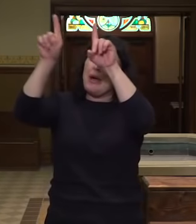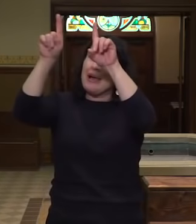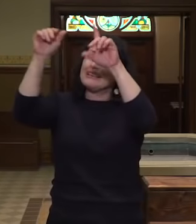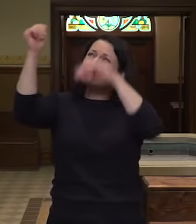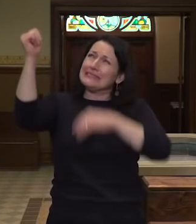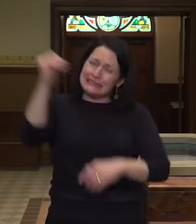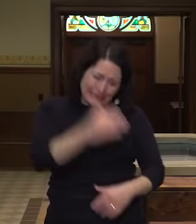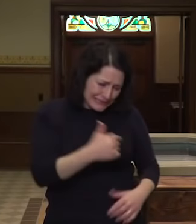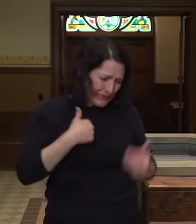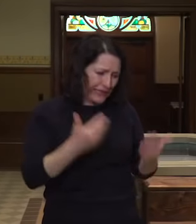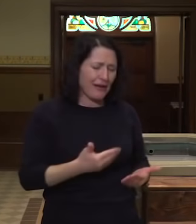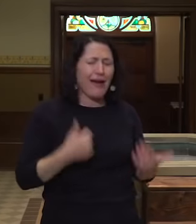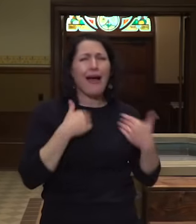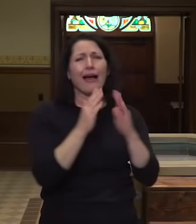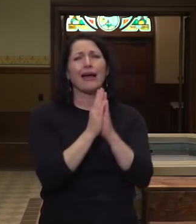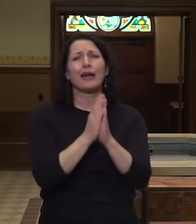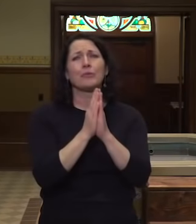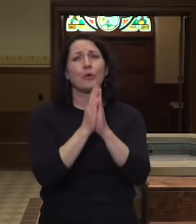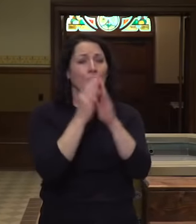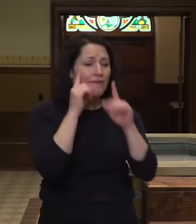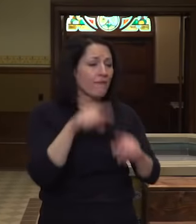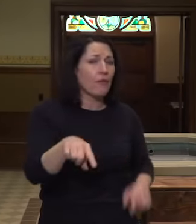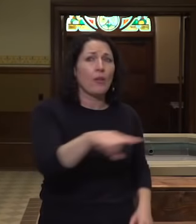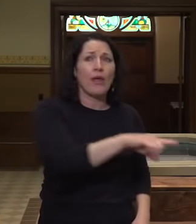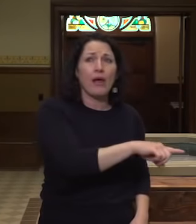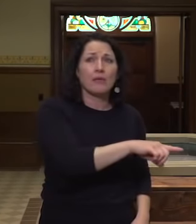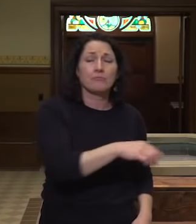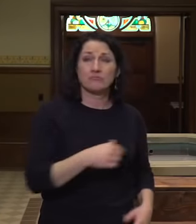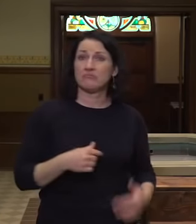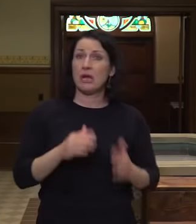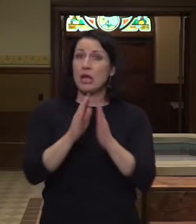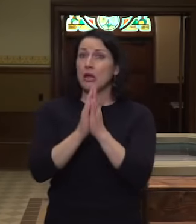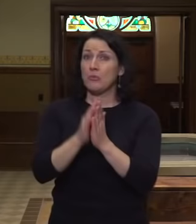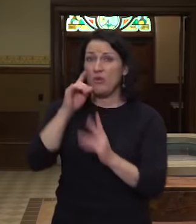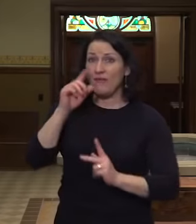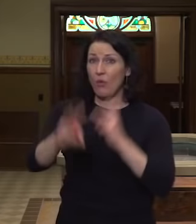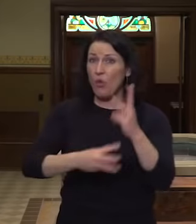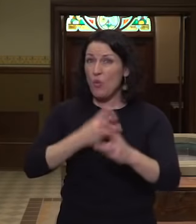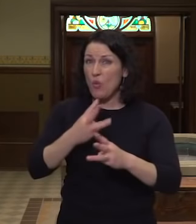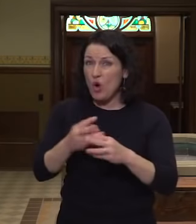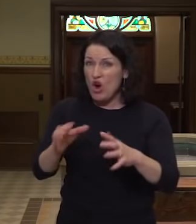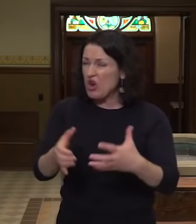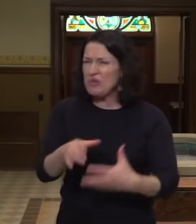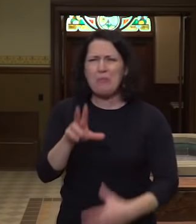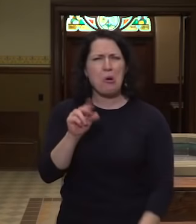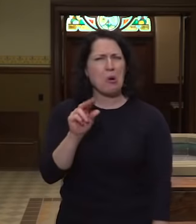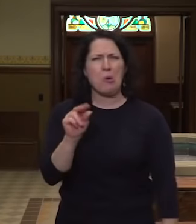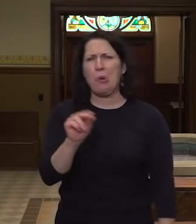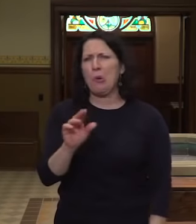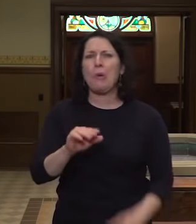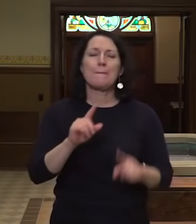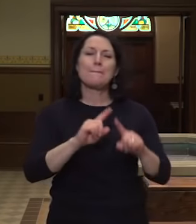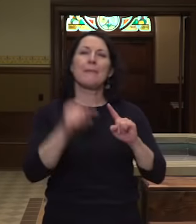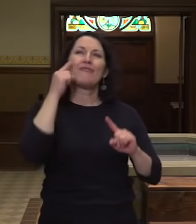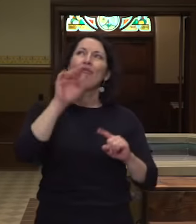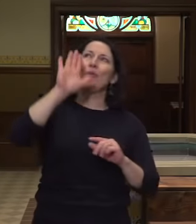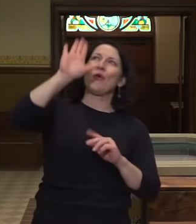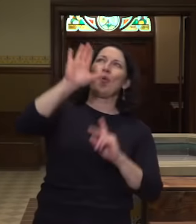I pray for them. I do not pray for the world, but for the ones you have given me,